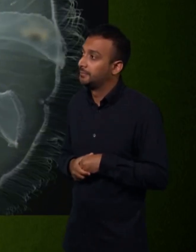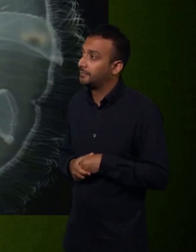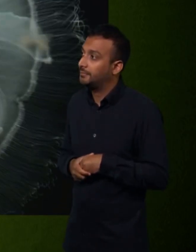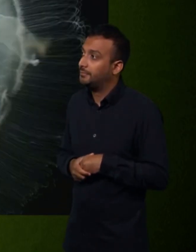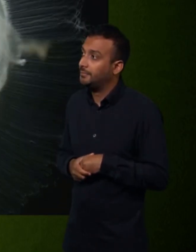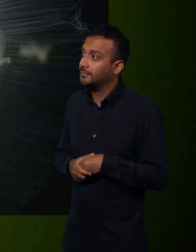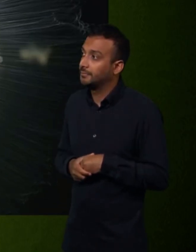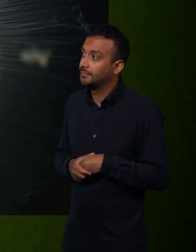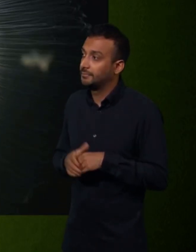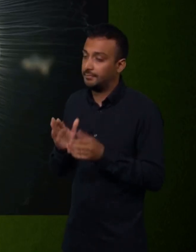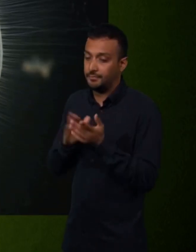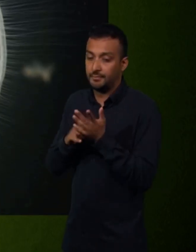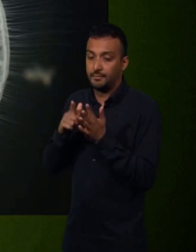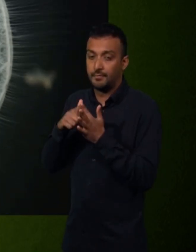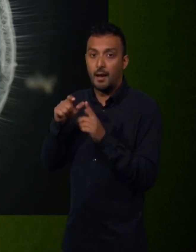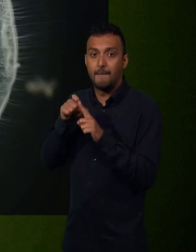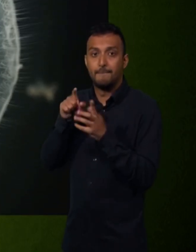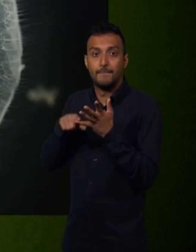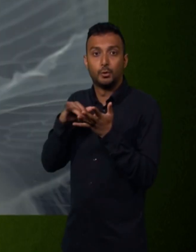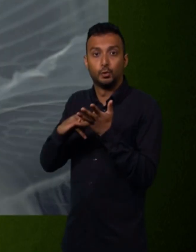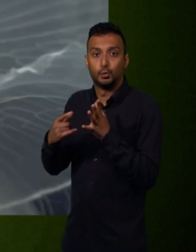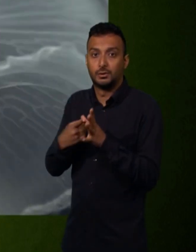Medusa.